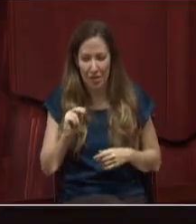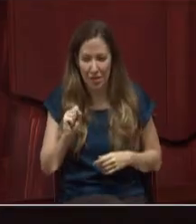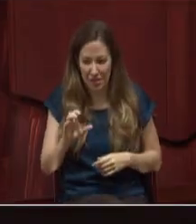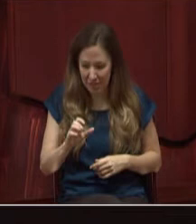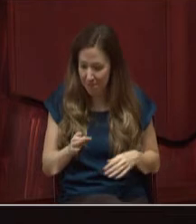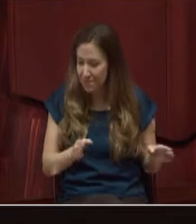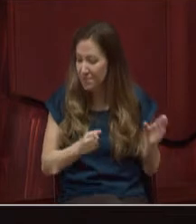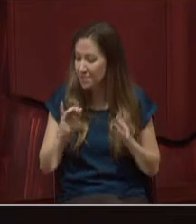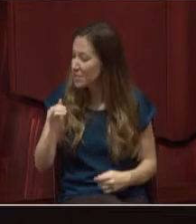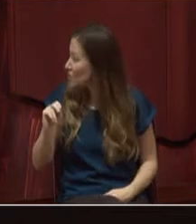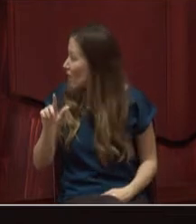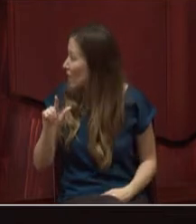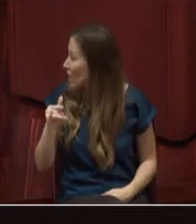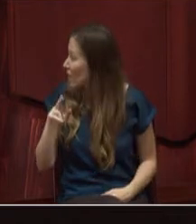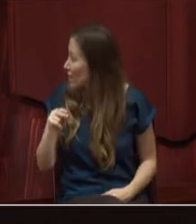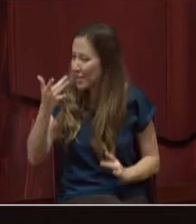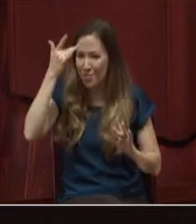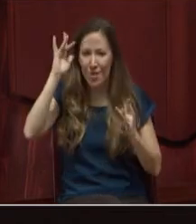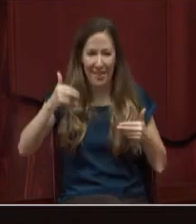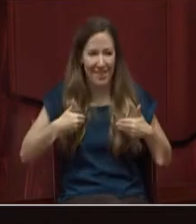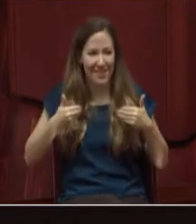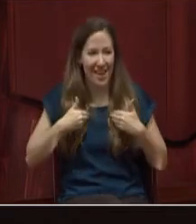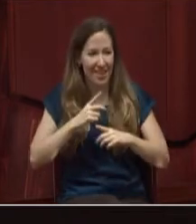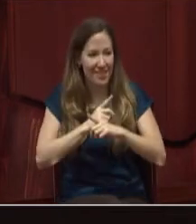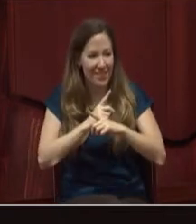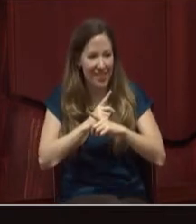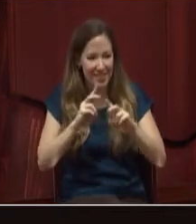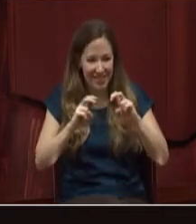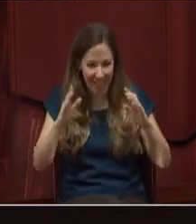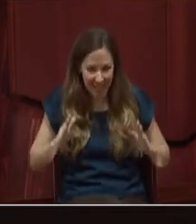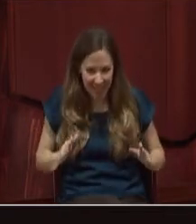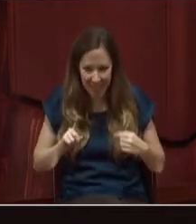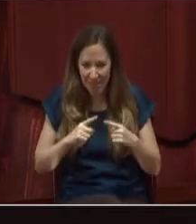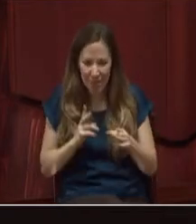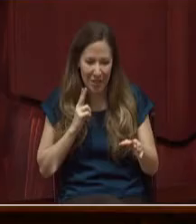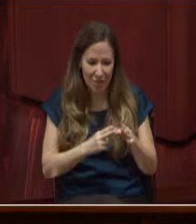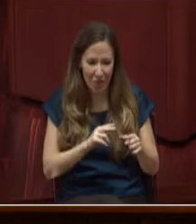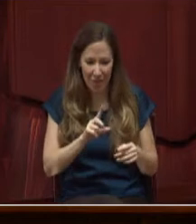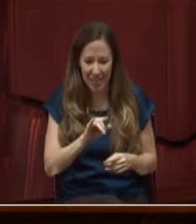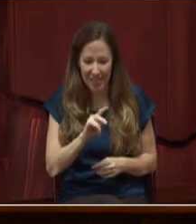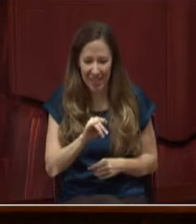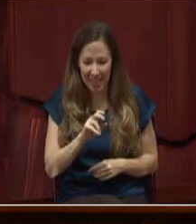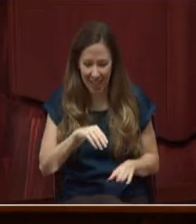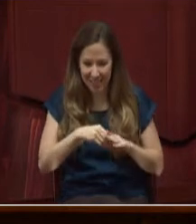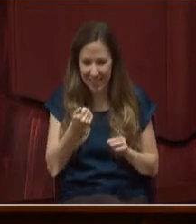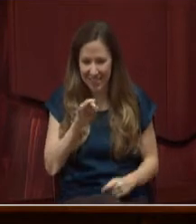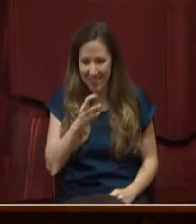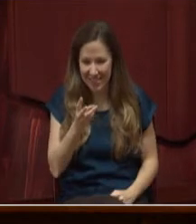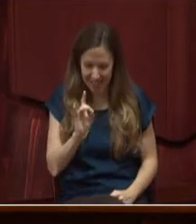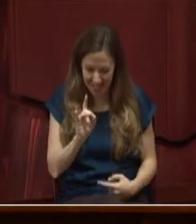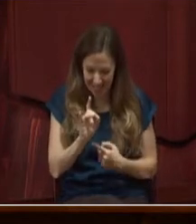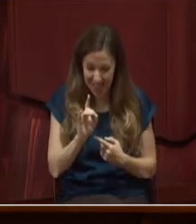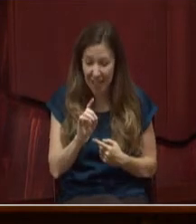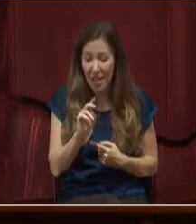him, was a brilliant young defense analyst when he joined Dick Allen on the Nixon campaign staff in 1968. Once